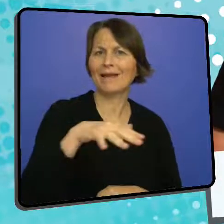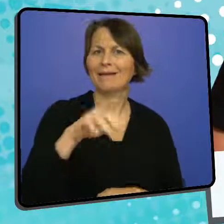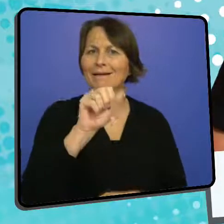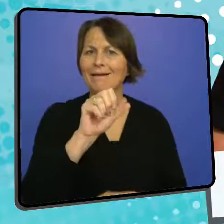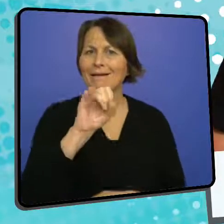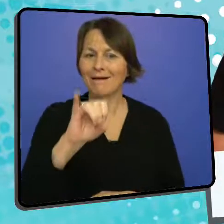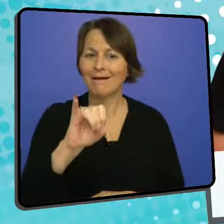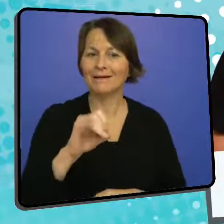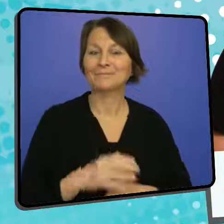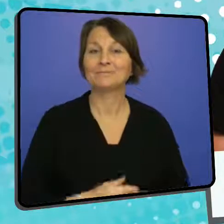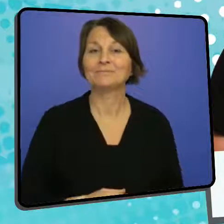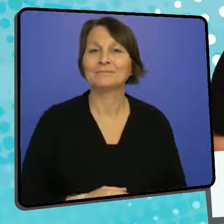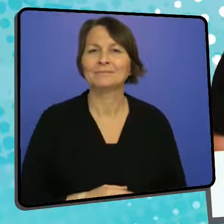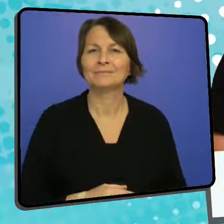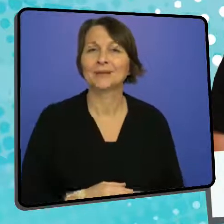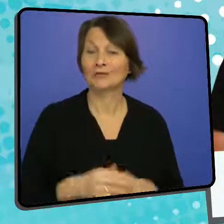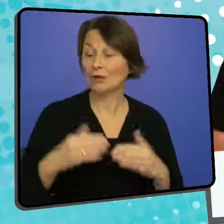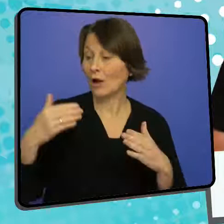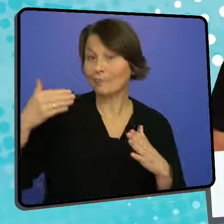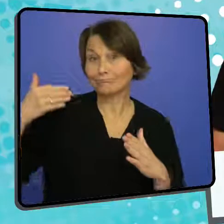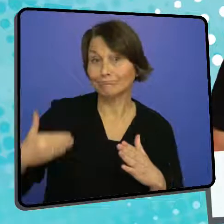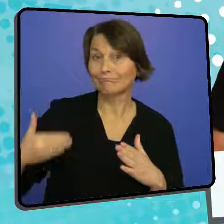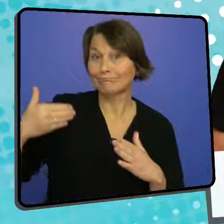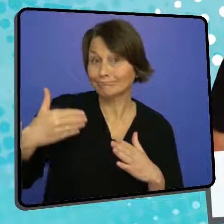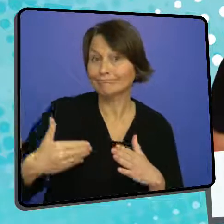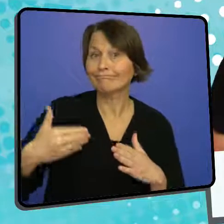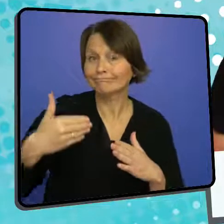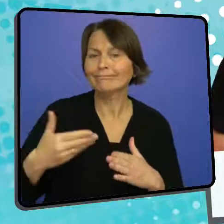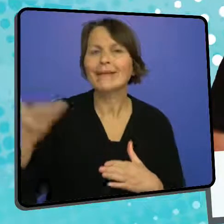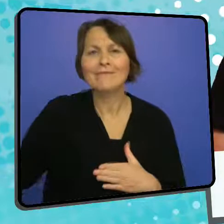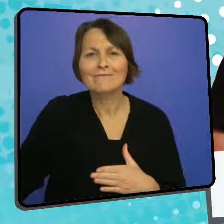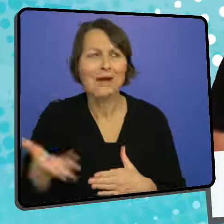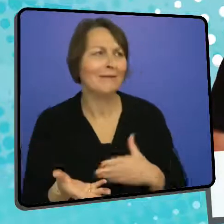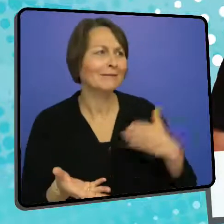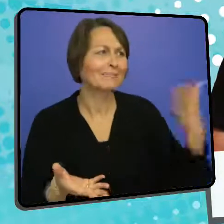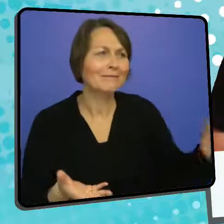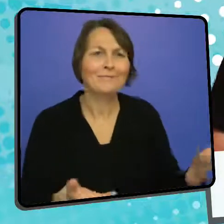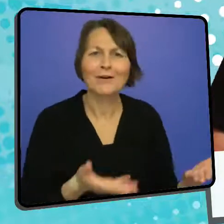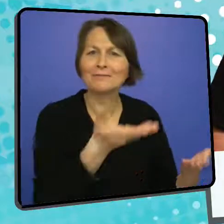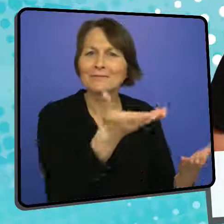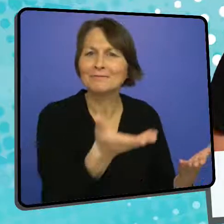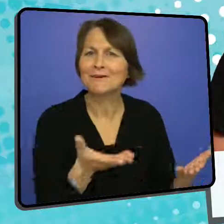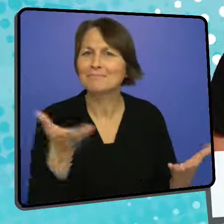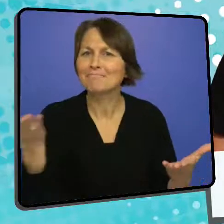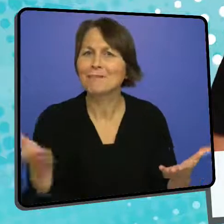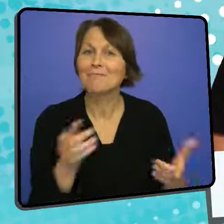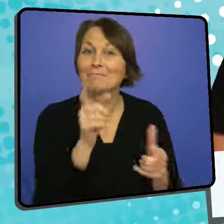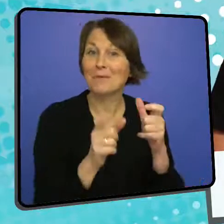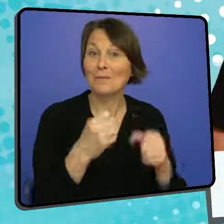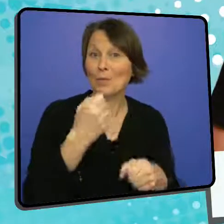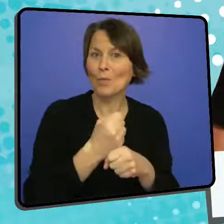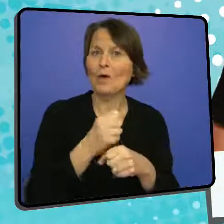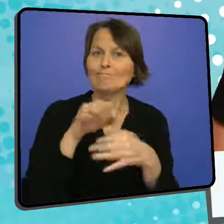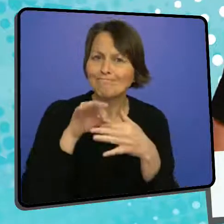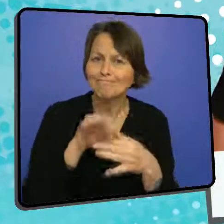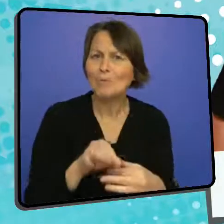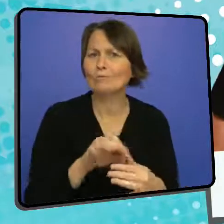different guests from different professions in the AI space,